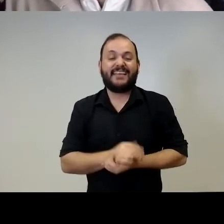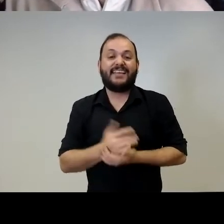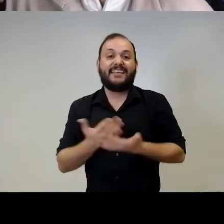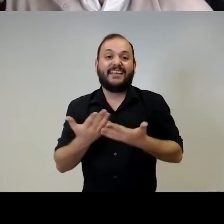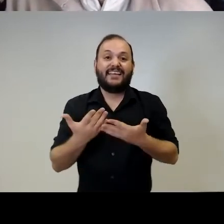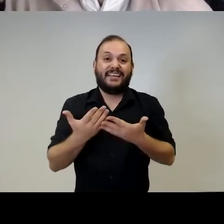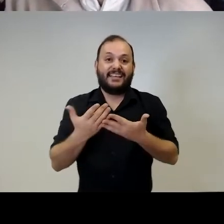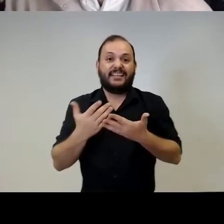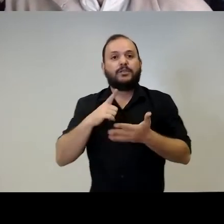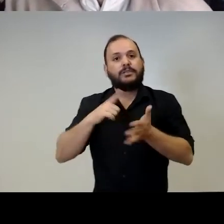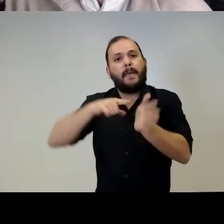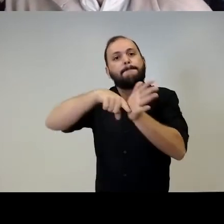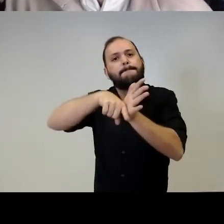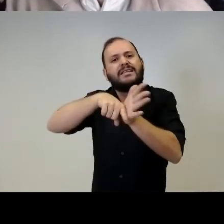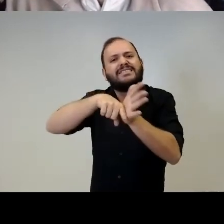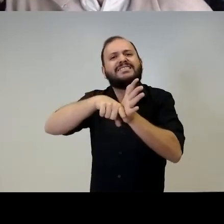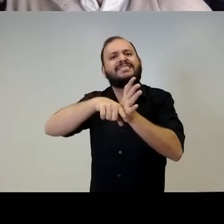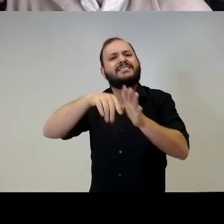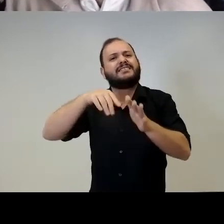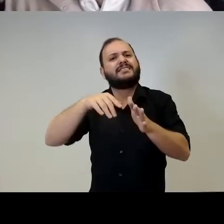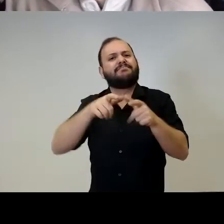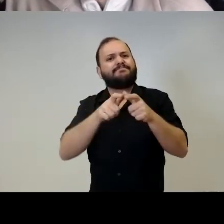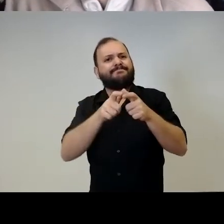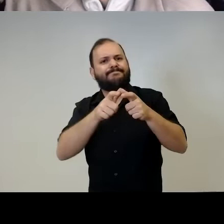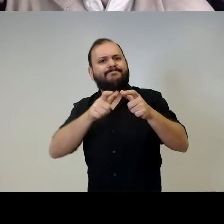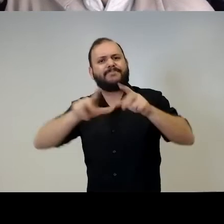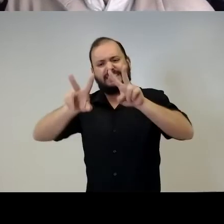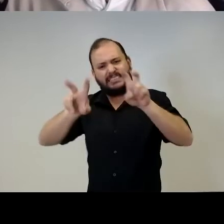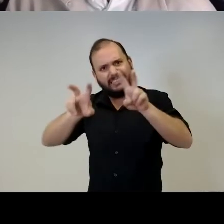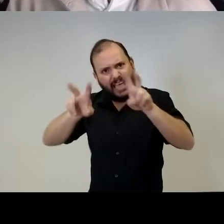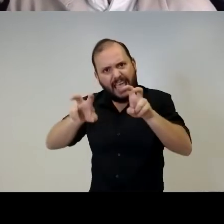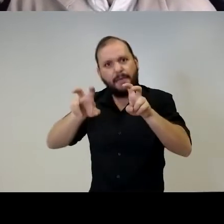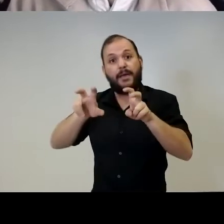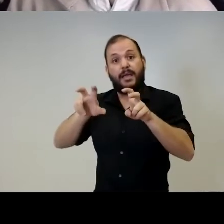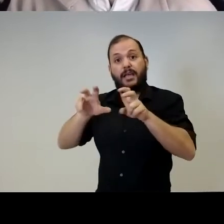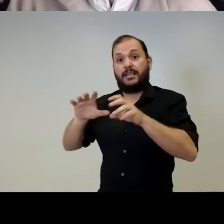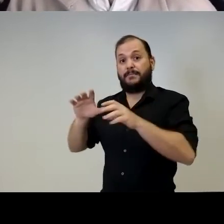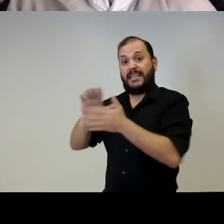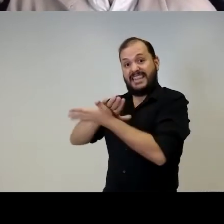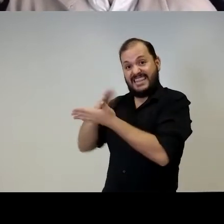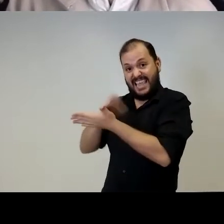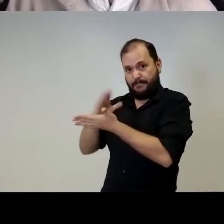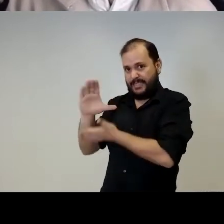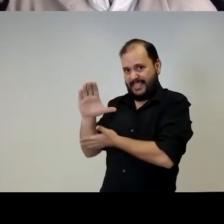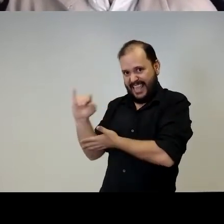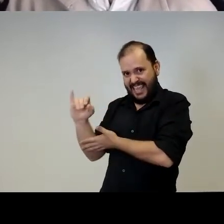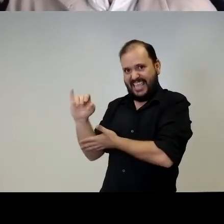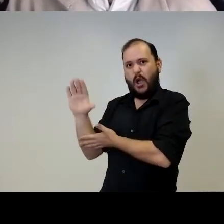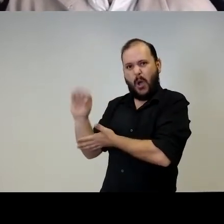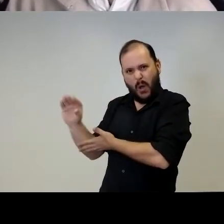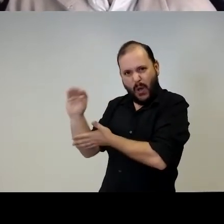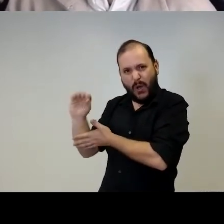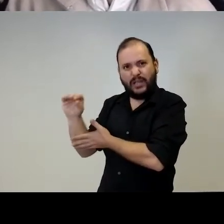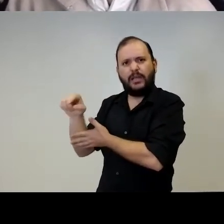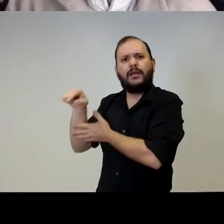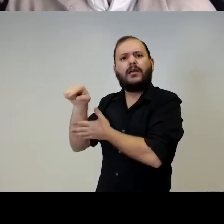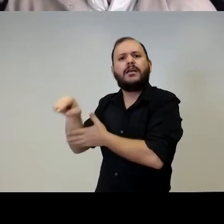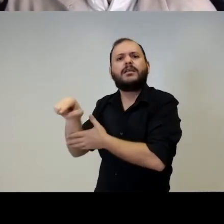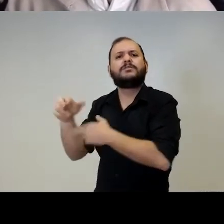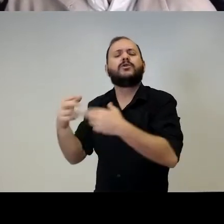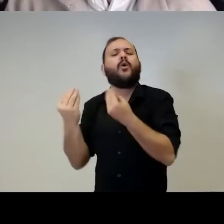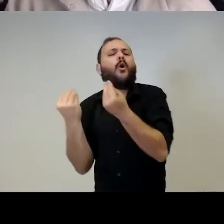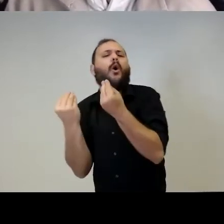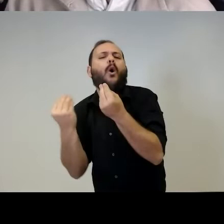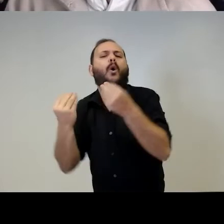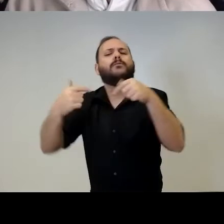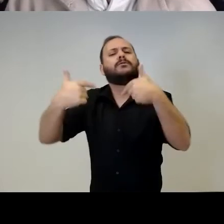interpreting research on this topic, and there's almost nothing in conference interpreting research. My attention